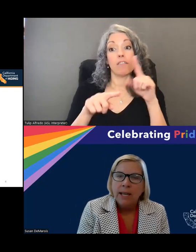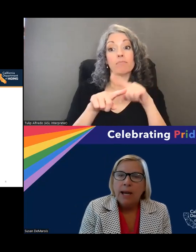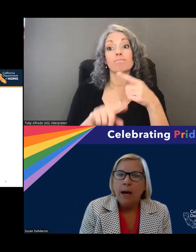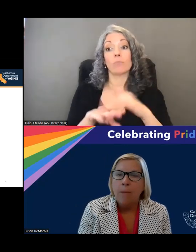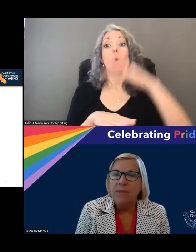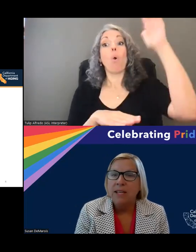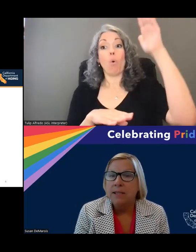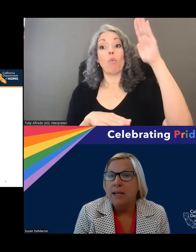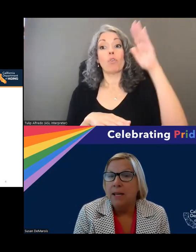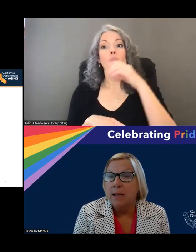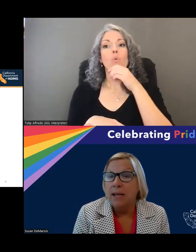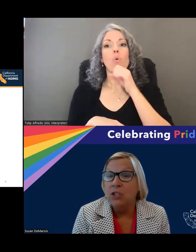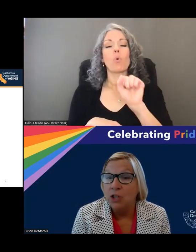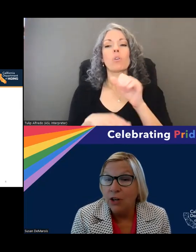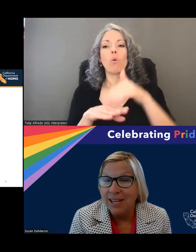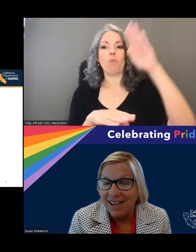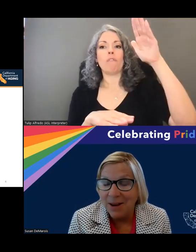population has